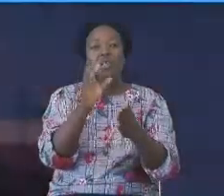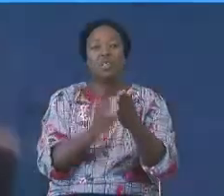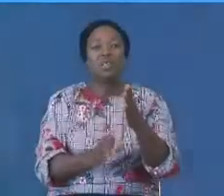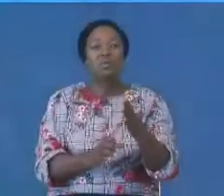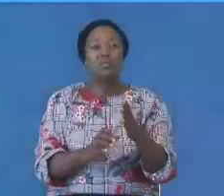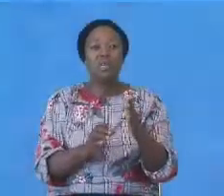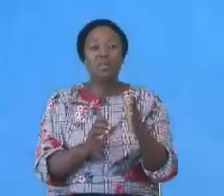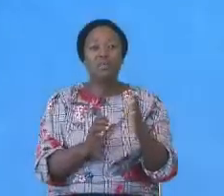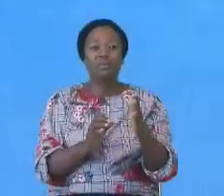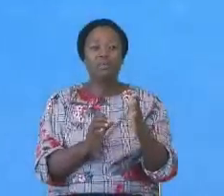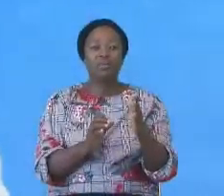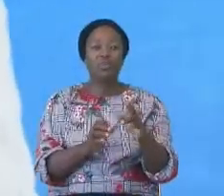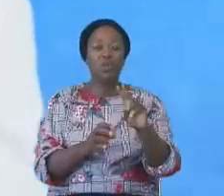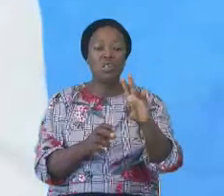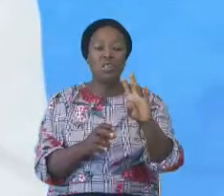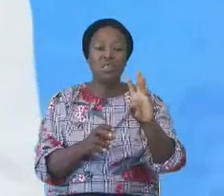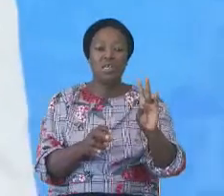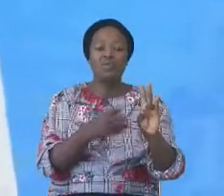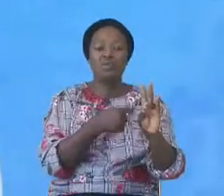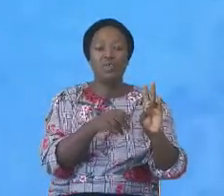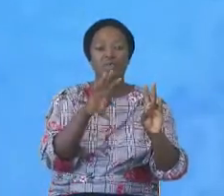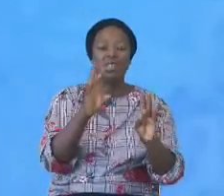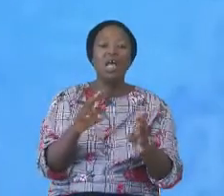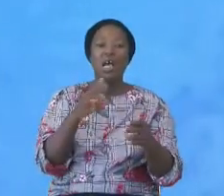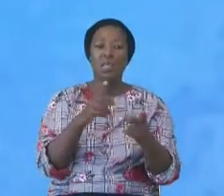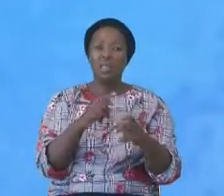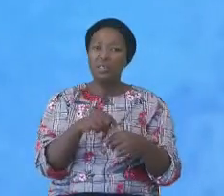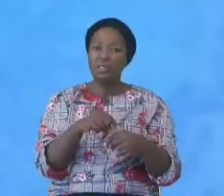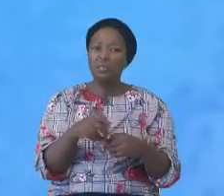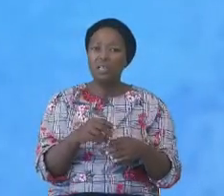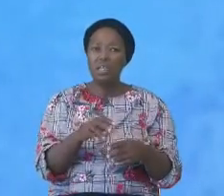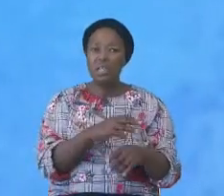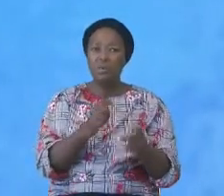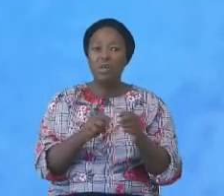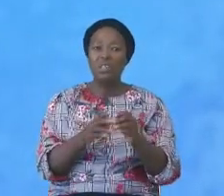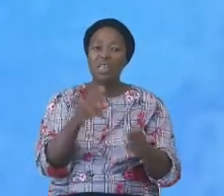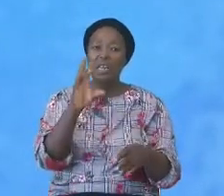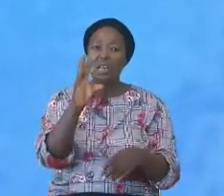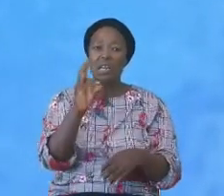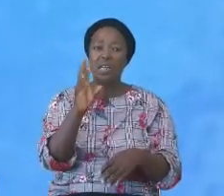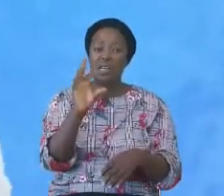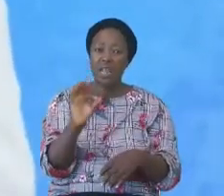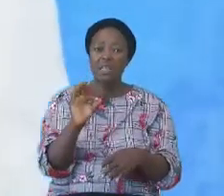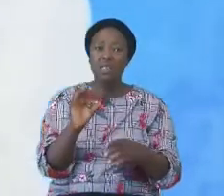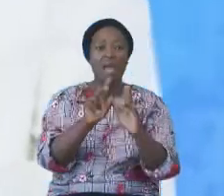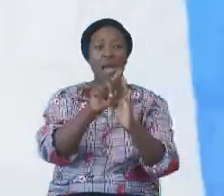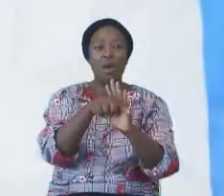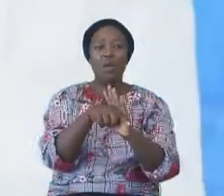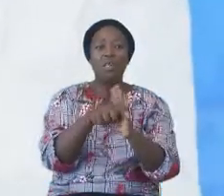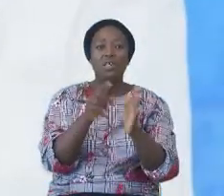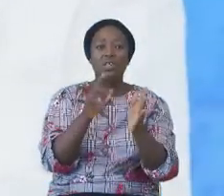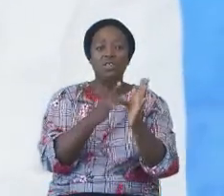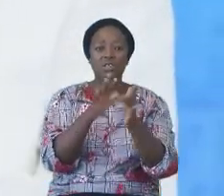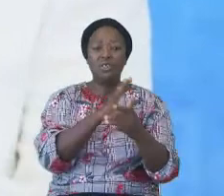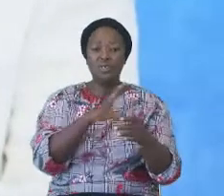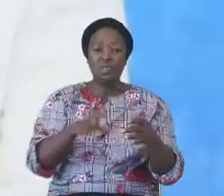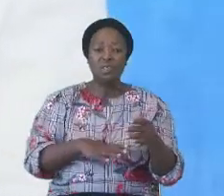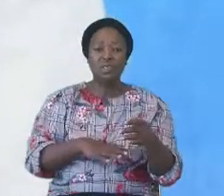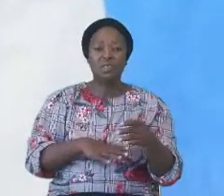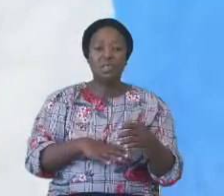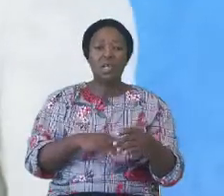with me. Matthew chapter 27, verse 40 says, "At about the ninth